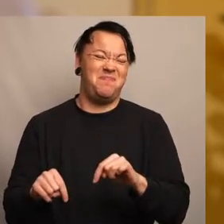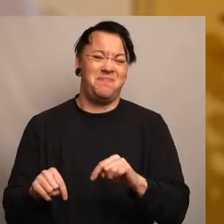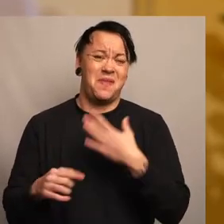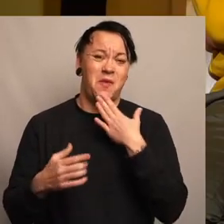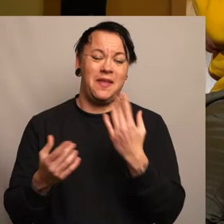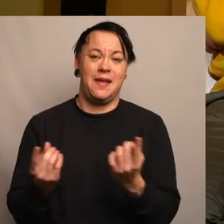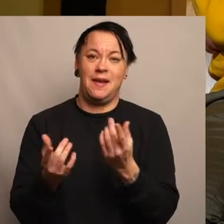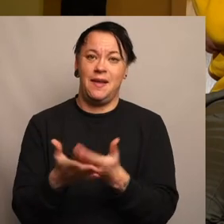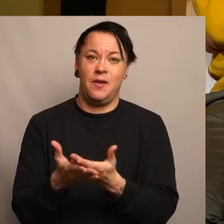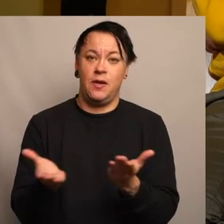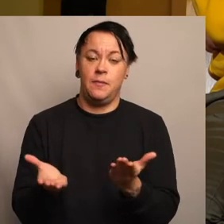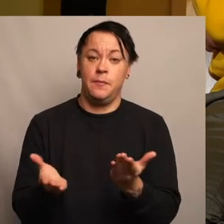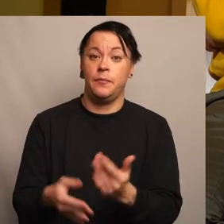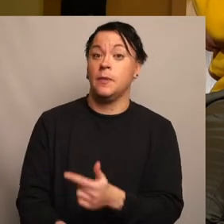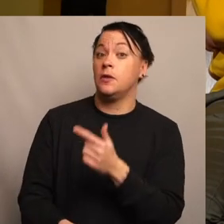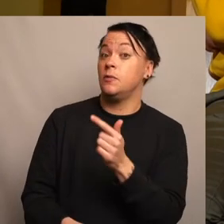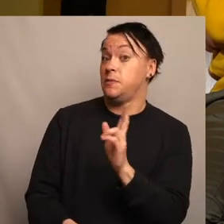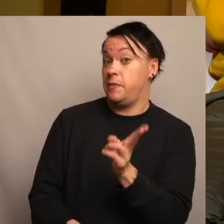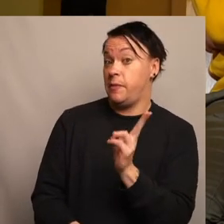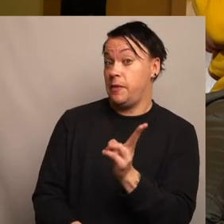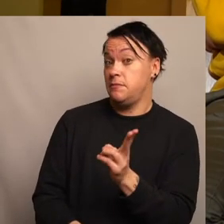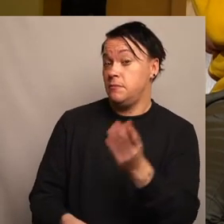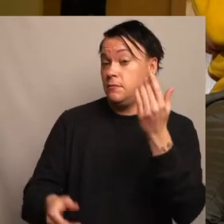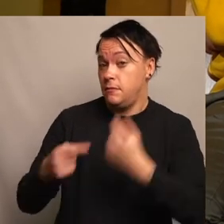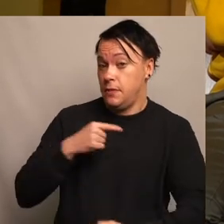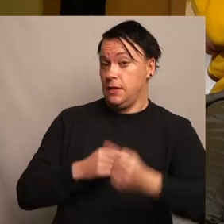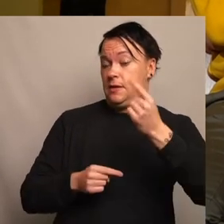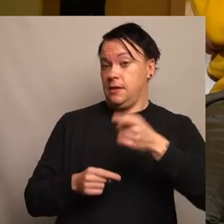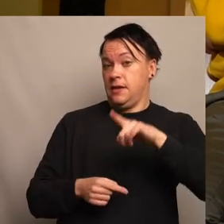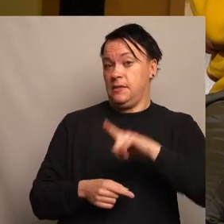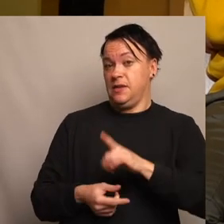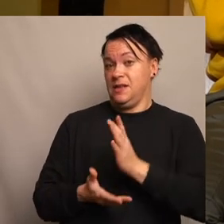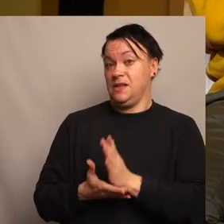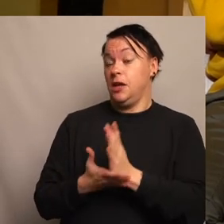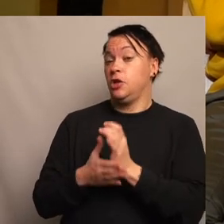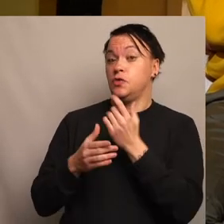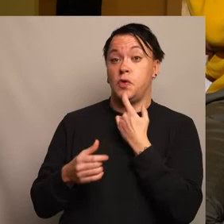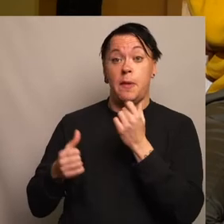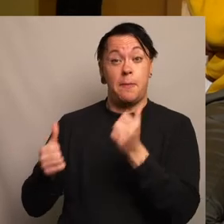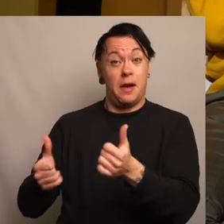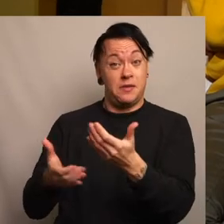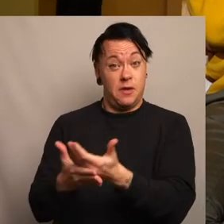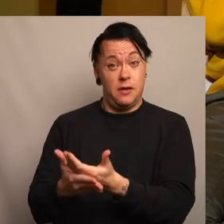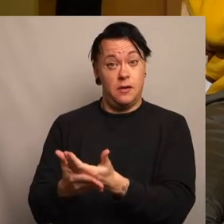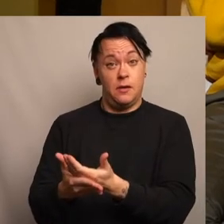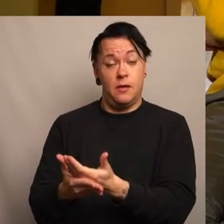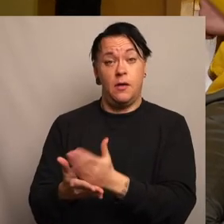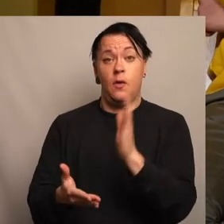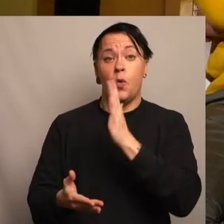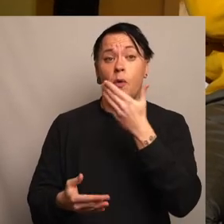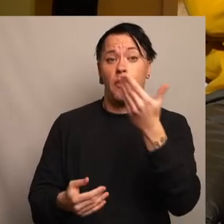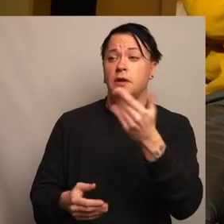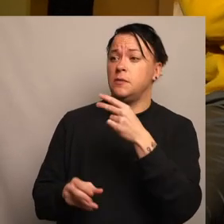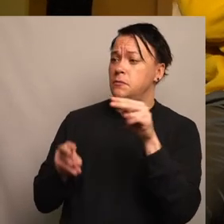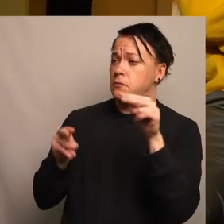Yeah, definitely. Also, like going back to the first thing that we were saying, like Finland is from outside is considered like the best